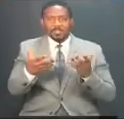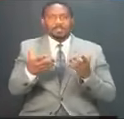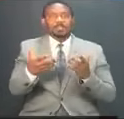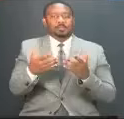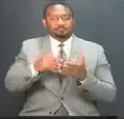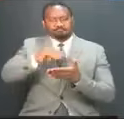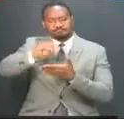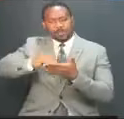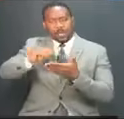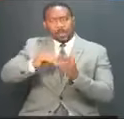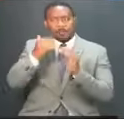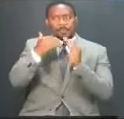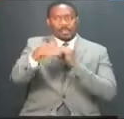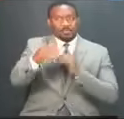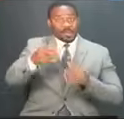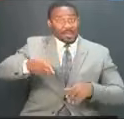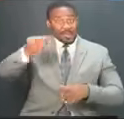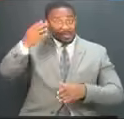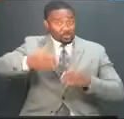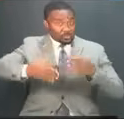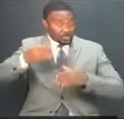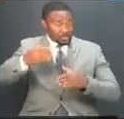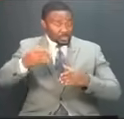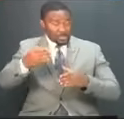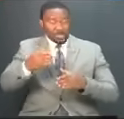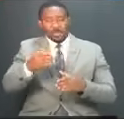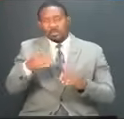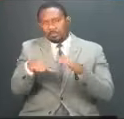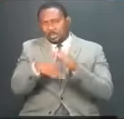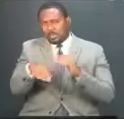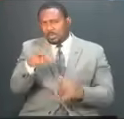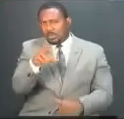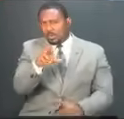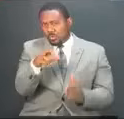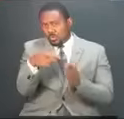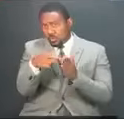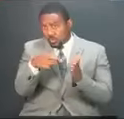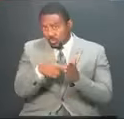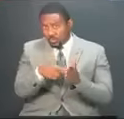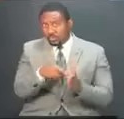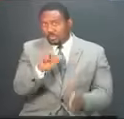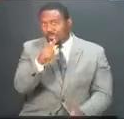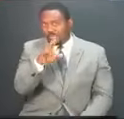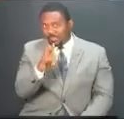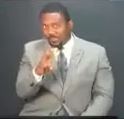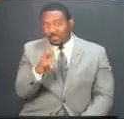Rule 27(1)(a) of CI 19 or to this court under